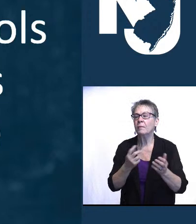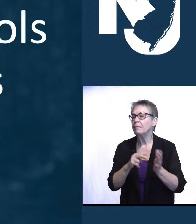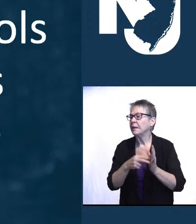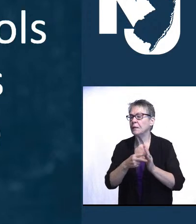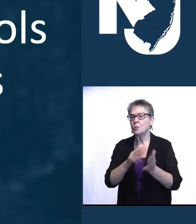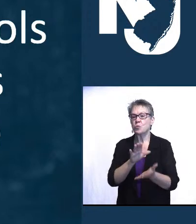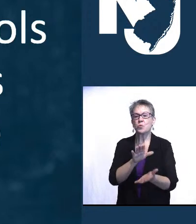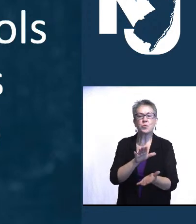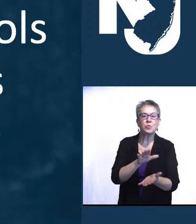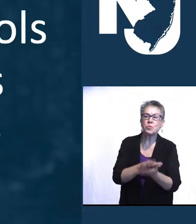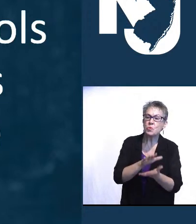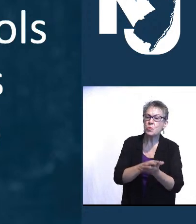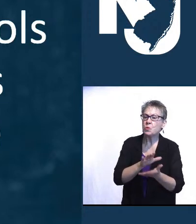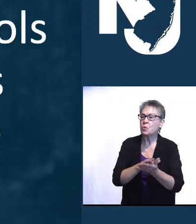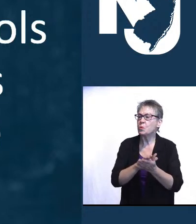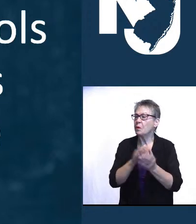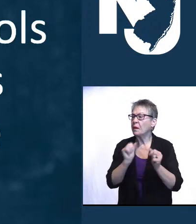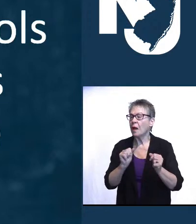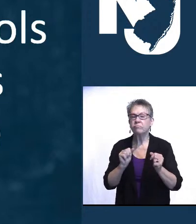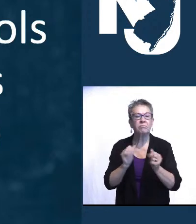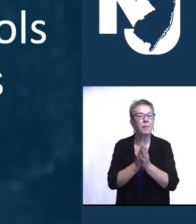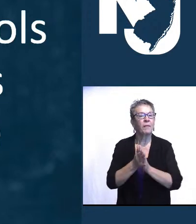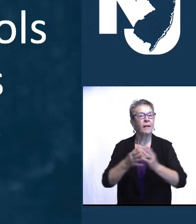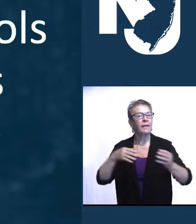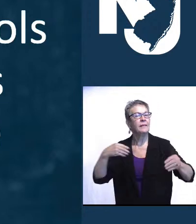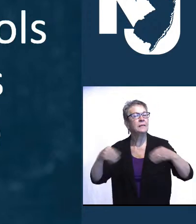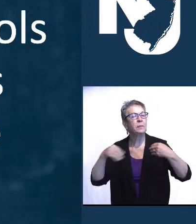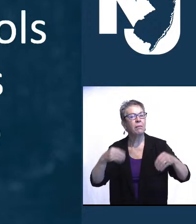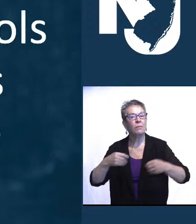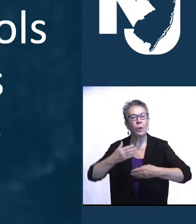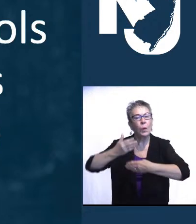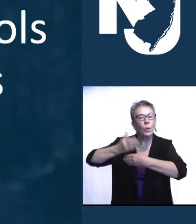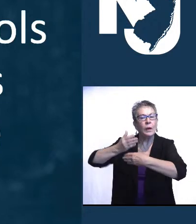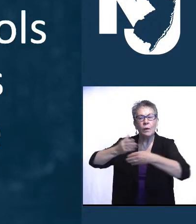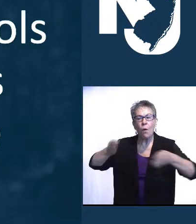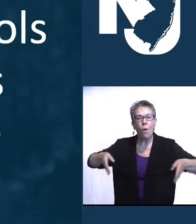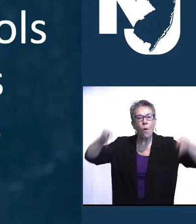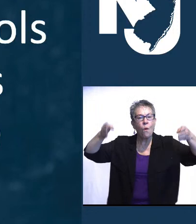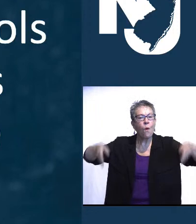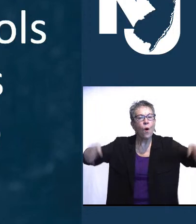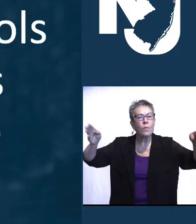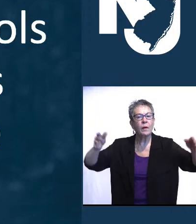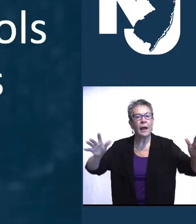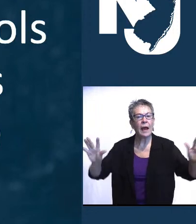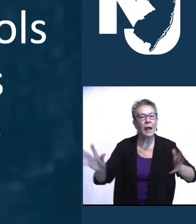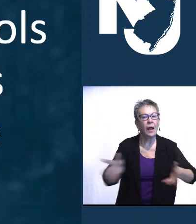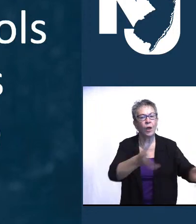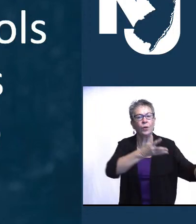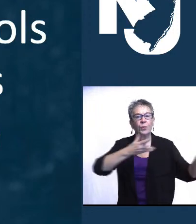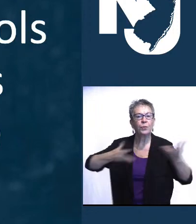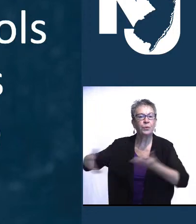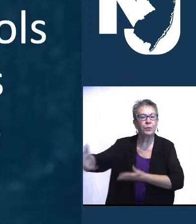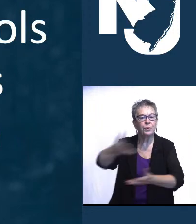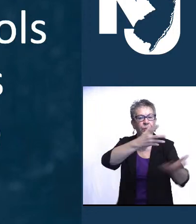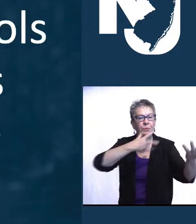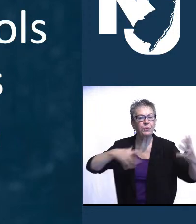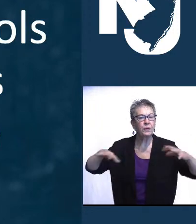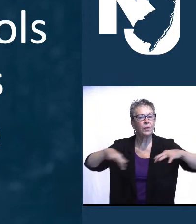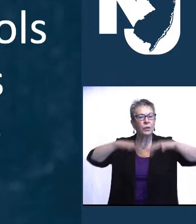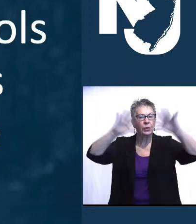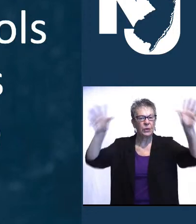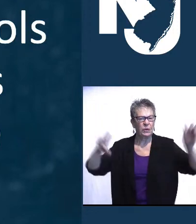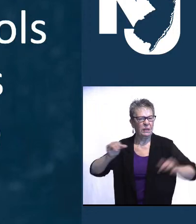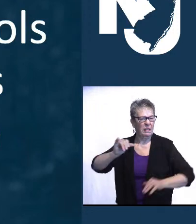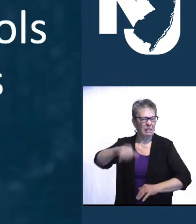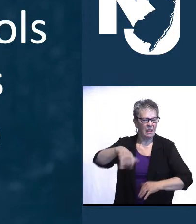be more creative with that, and further decrease the risk of COVID spread. And perhaps most importantly, this is a huge